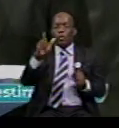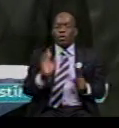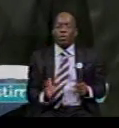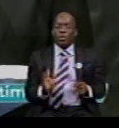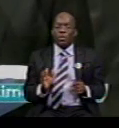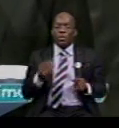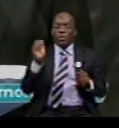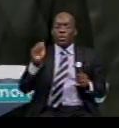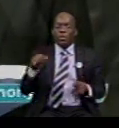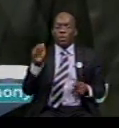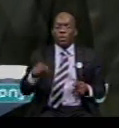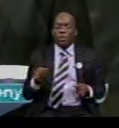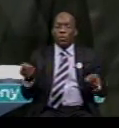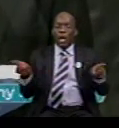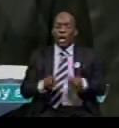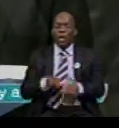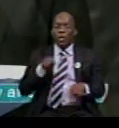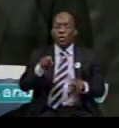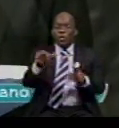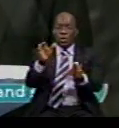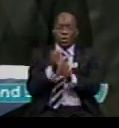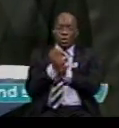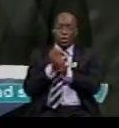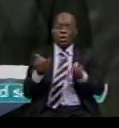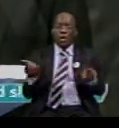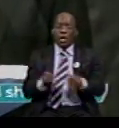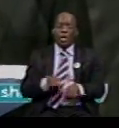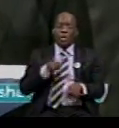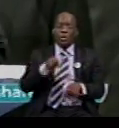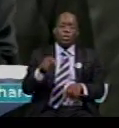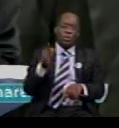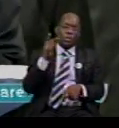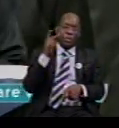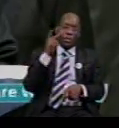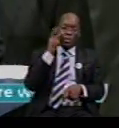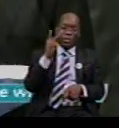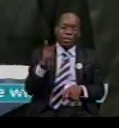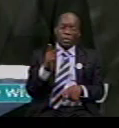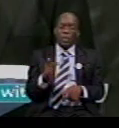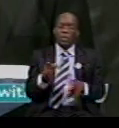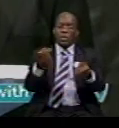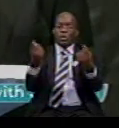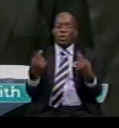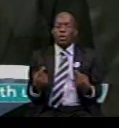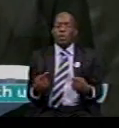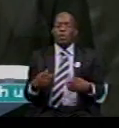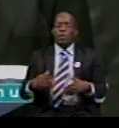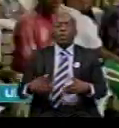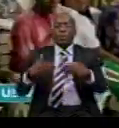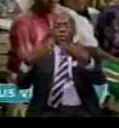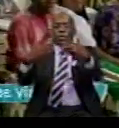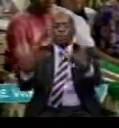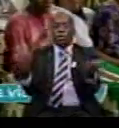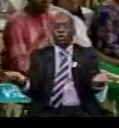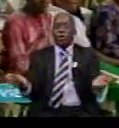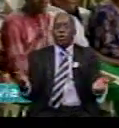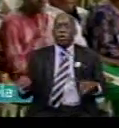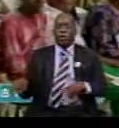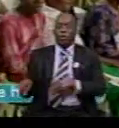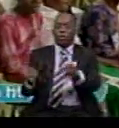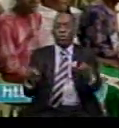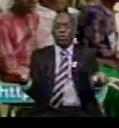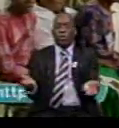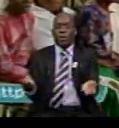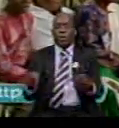Yes, as you receive and as you see, I want you to be coming forward here. Move here, please. Move